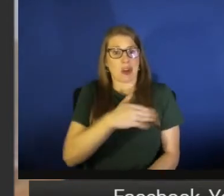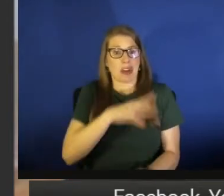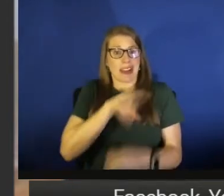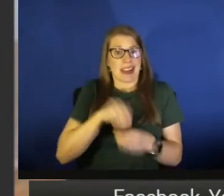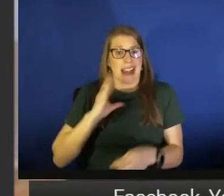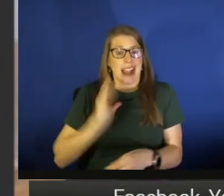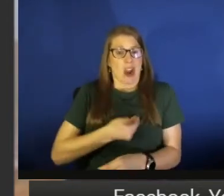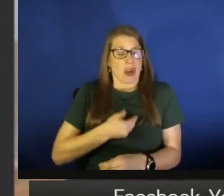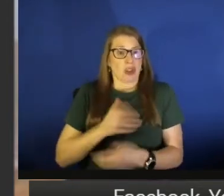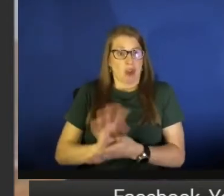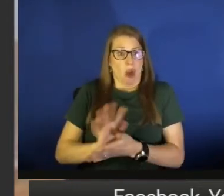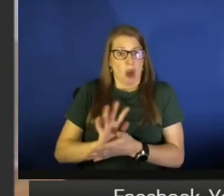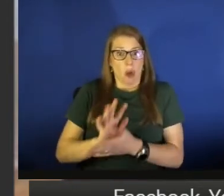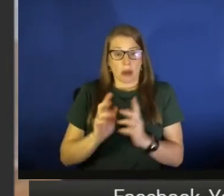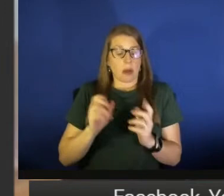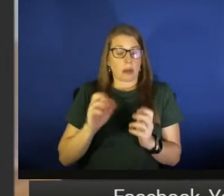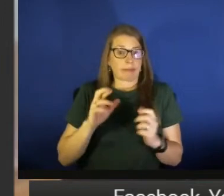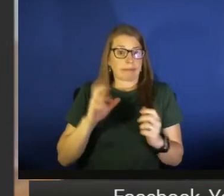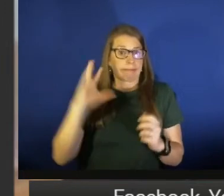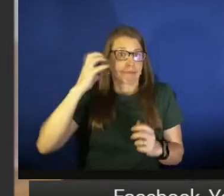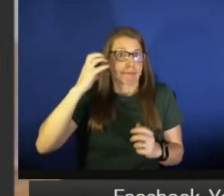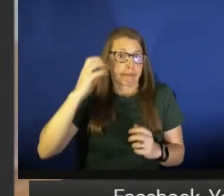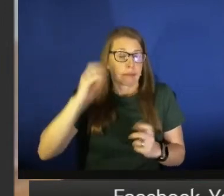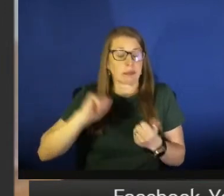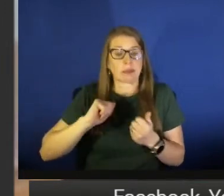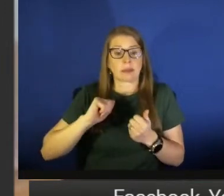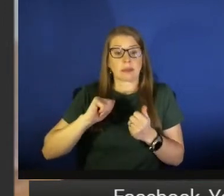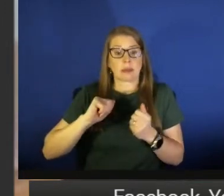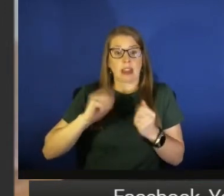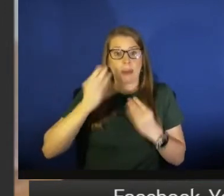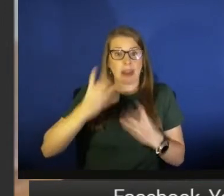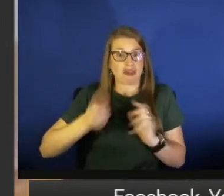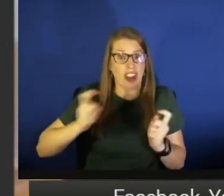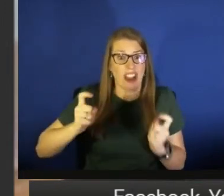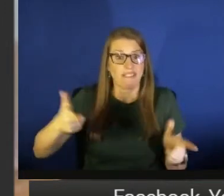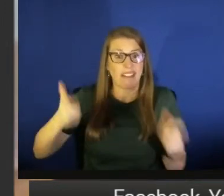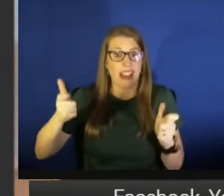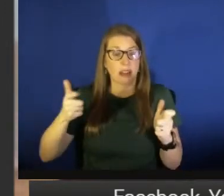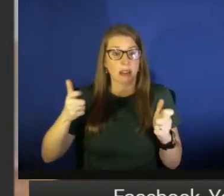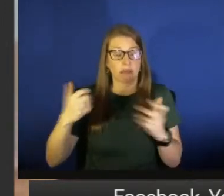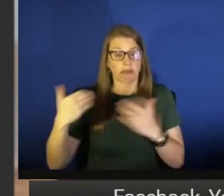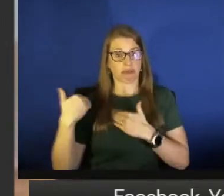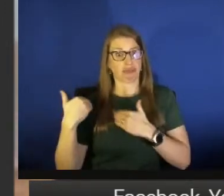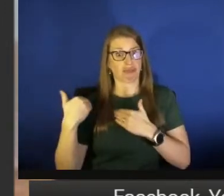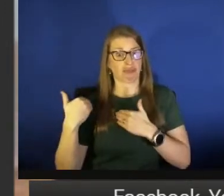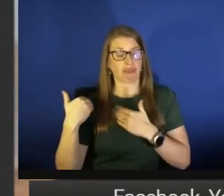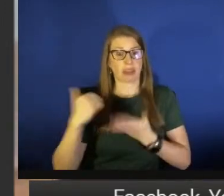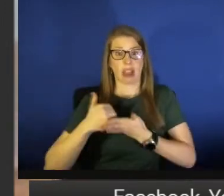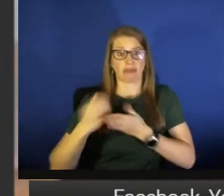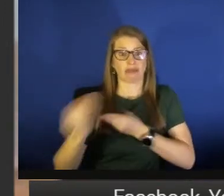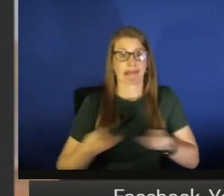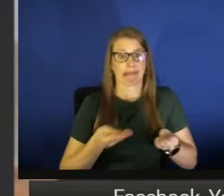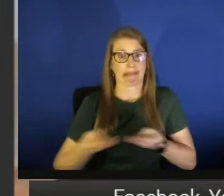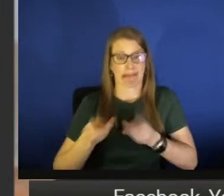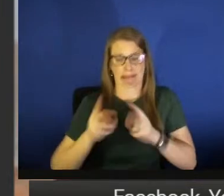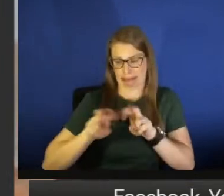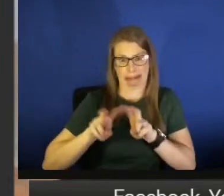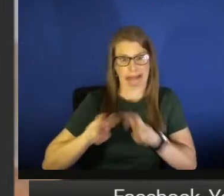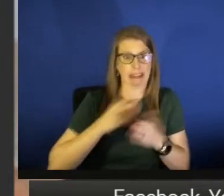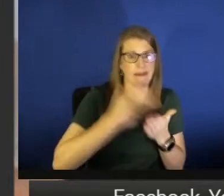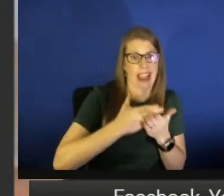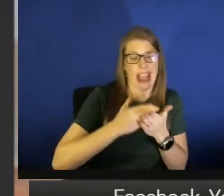fast and it was changing so fast. And we had a real obligation to kind of help facilitate sorting out fact